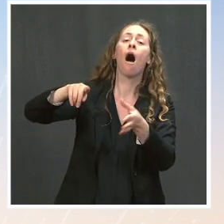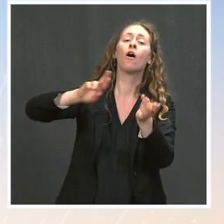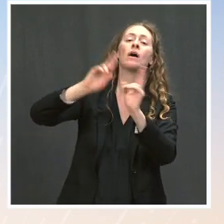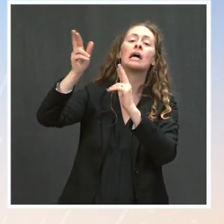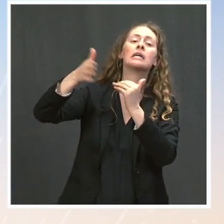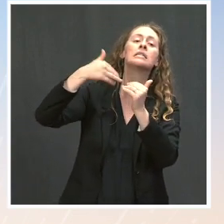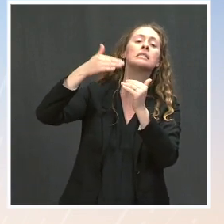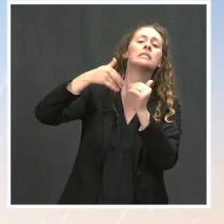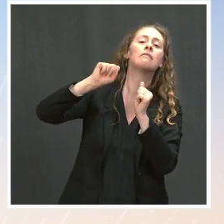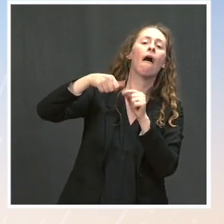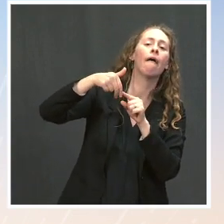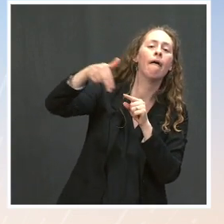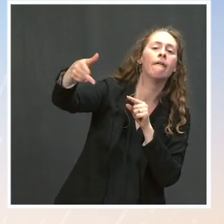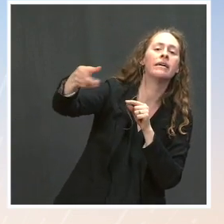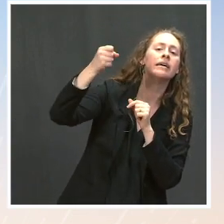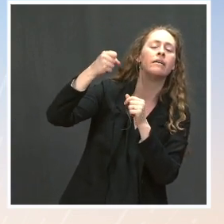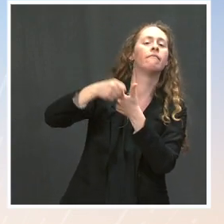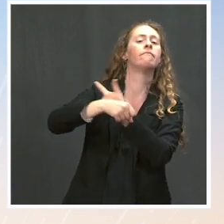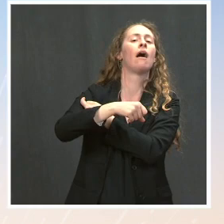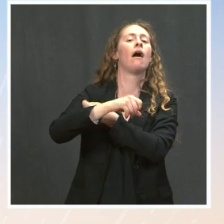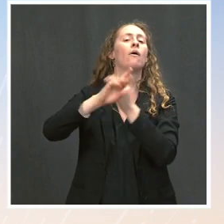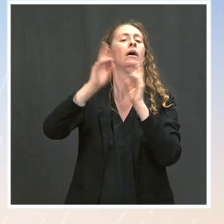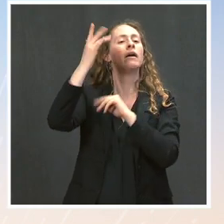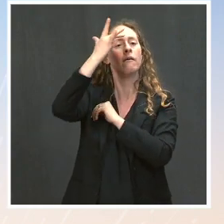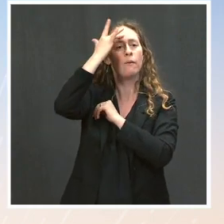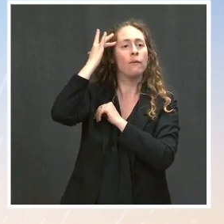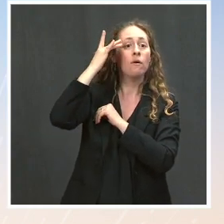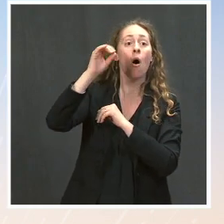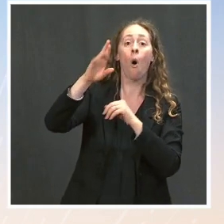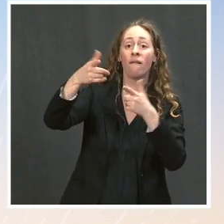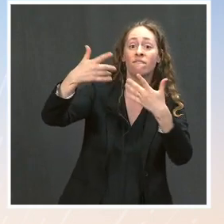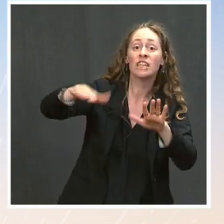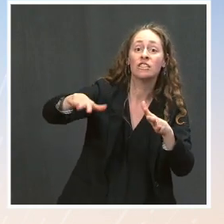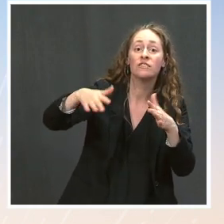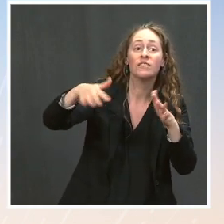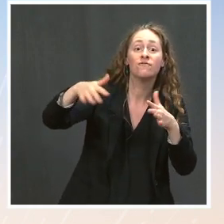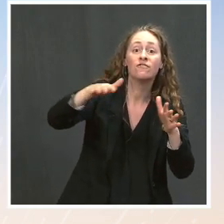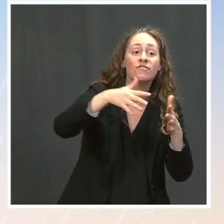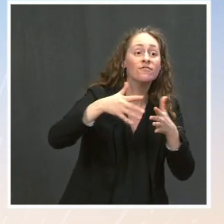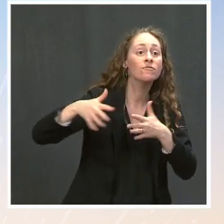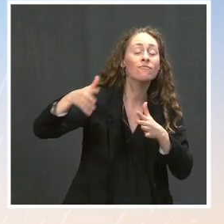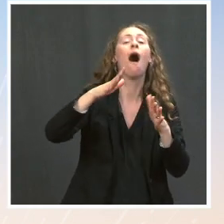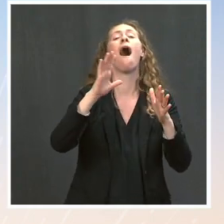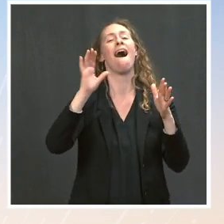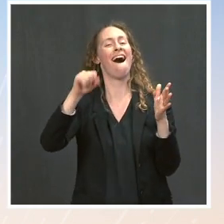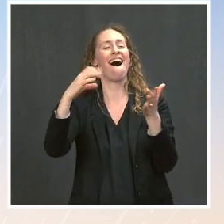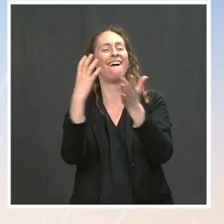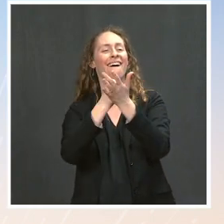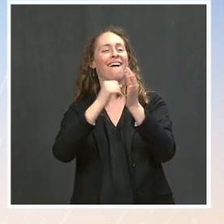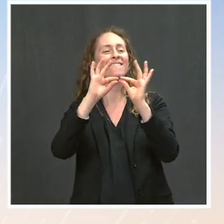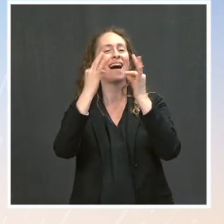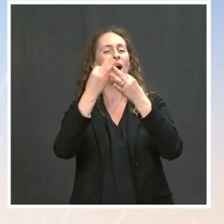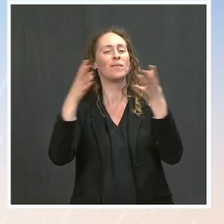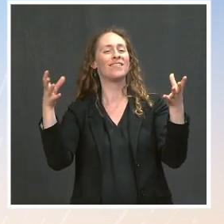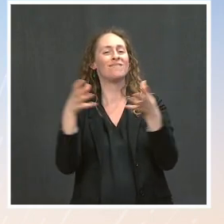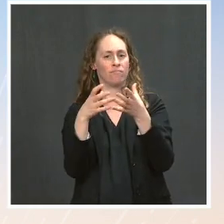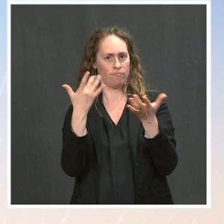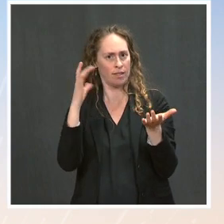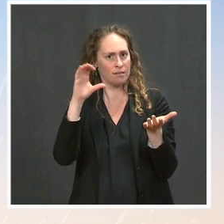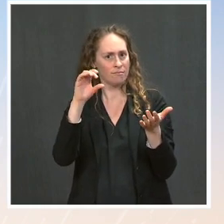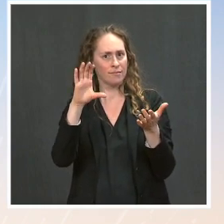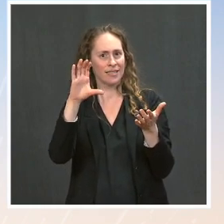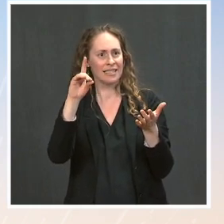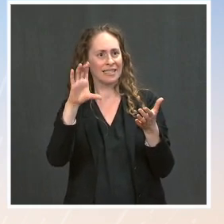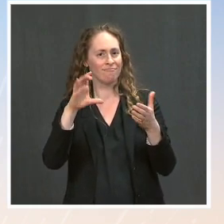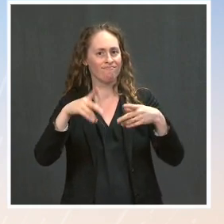people who are vaccinated able to have dinner together in their home, as is part of the CDC guidance. And so that's encouraging.